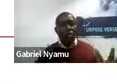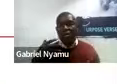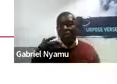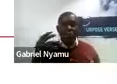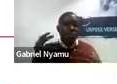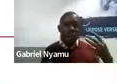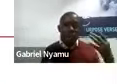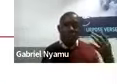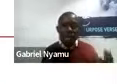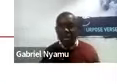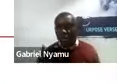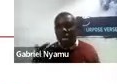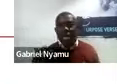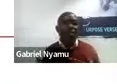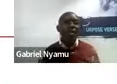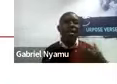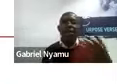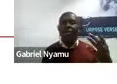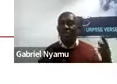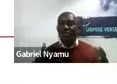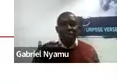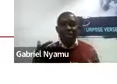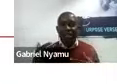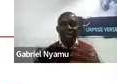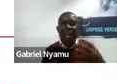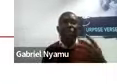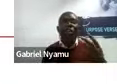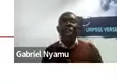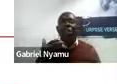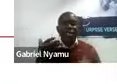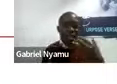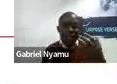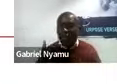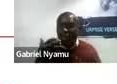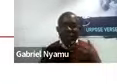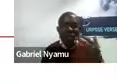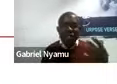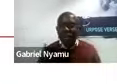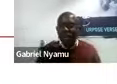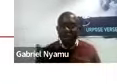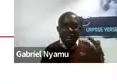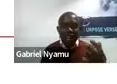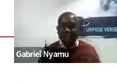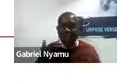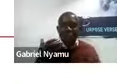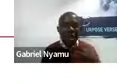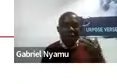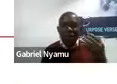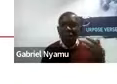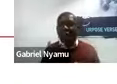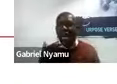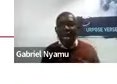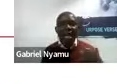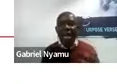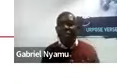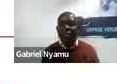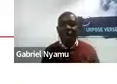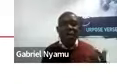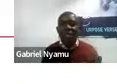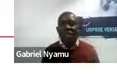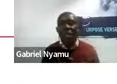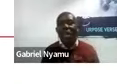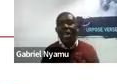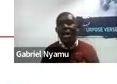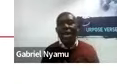of, you know, we have to finance our living, you know, it's a roller coaster. We are in a roller coaster of work, from one job to another, from